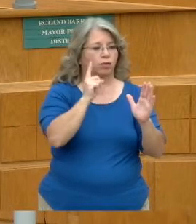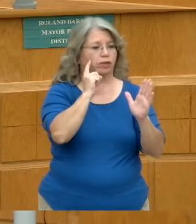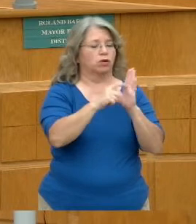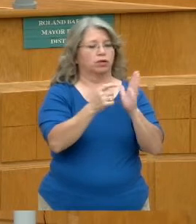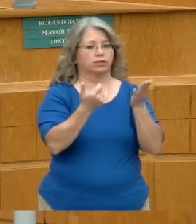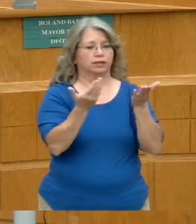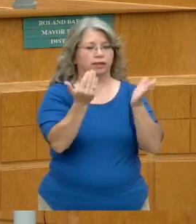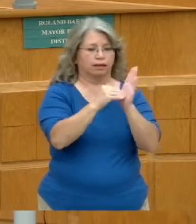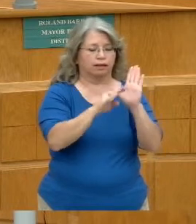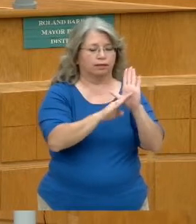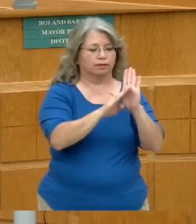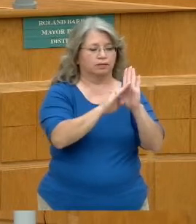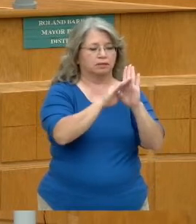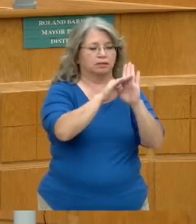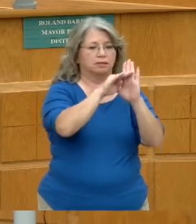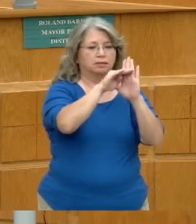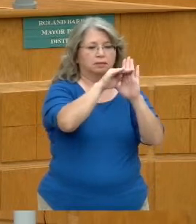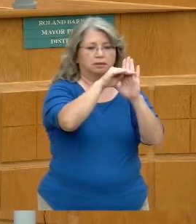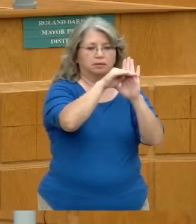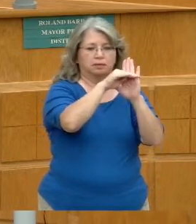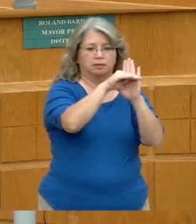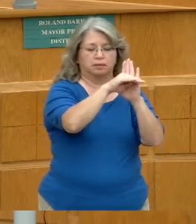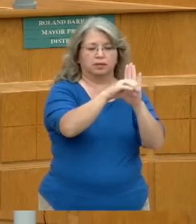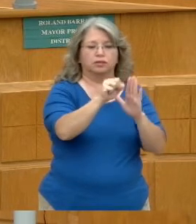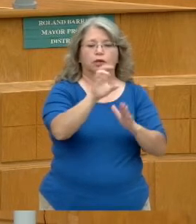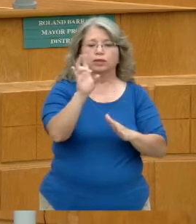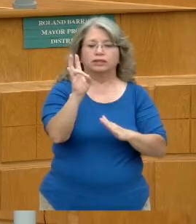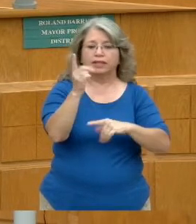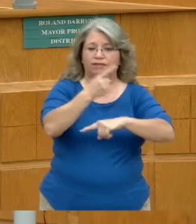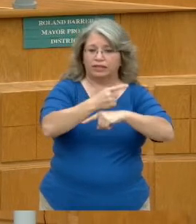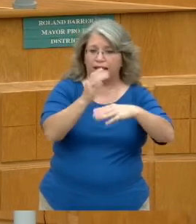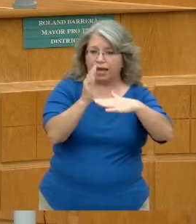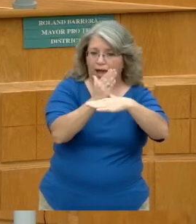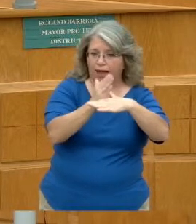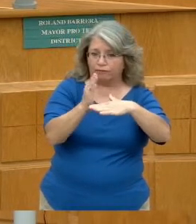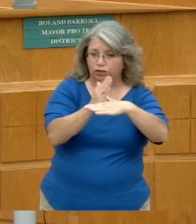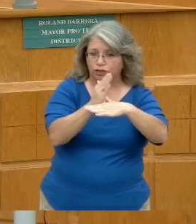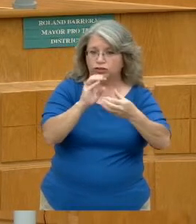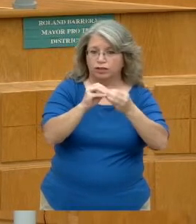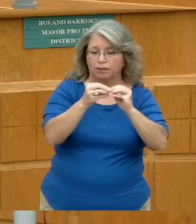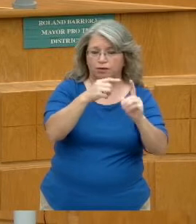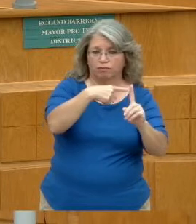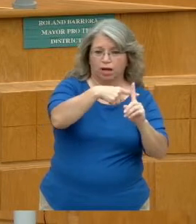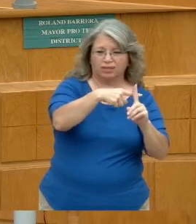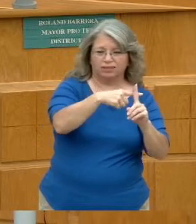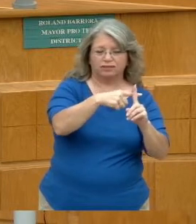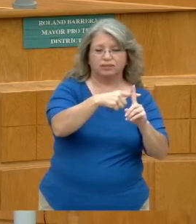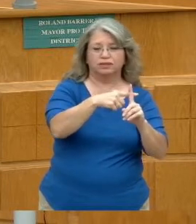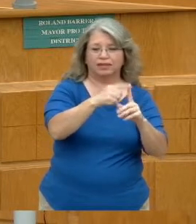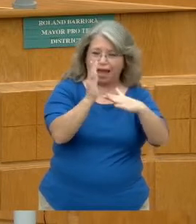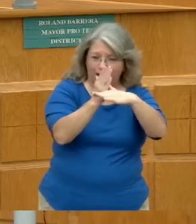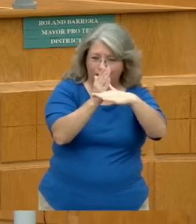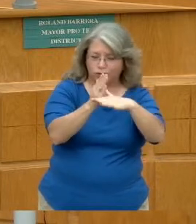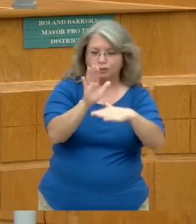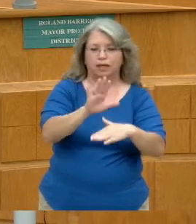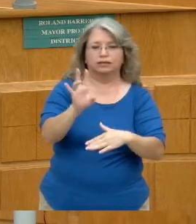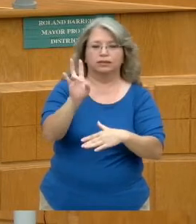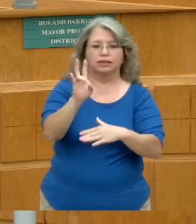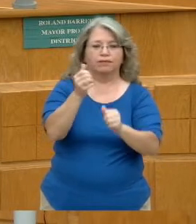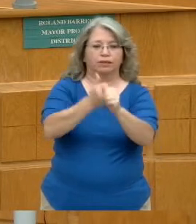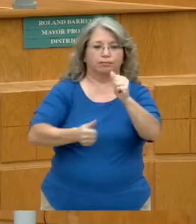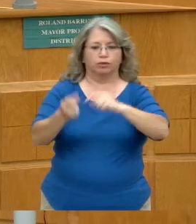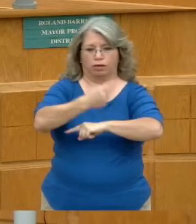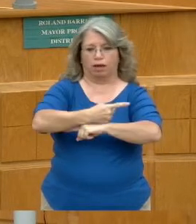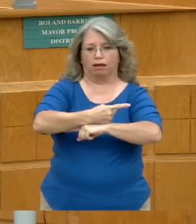the 7-day average number of positives is down to about 7 per day. That's the running, if we look at the last 7 days, the